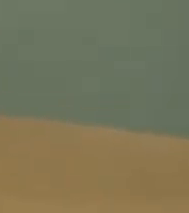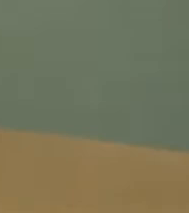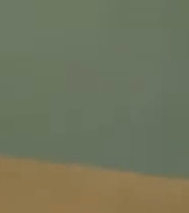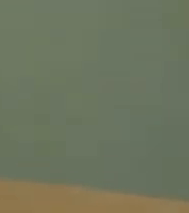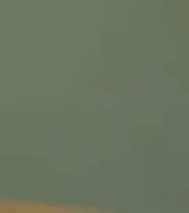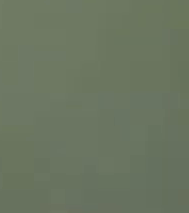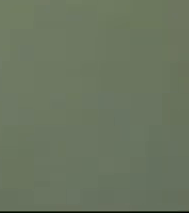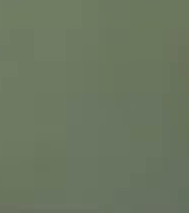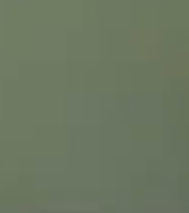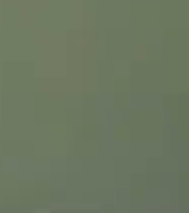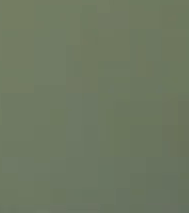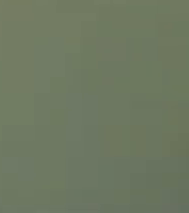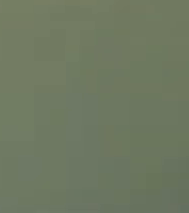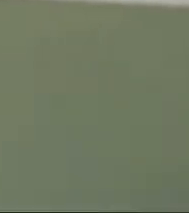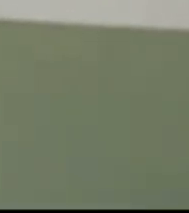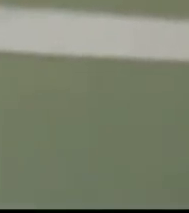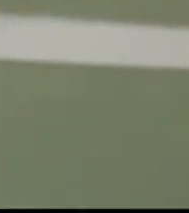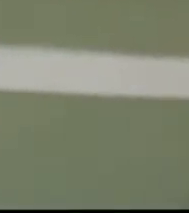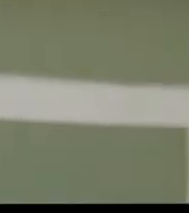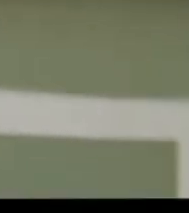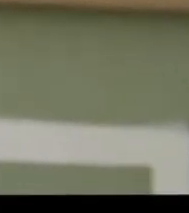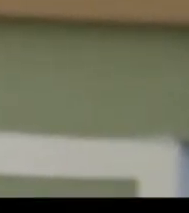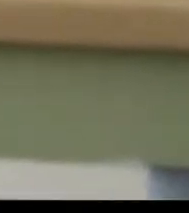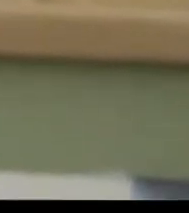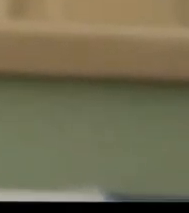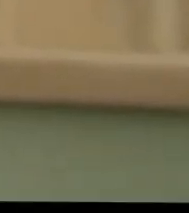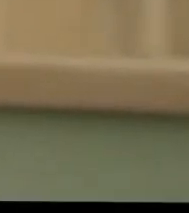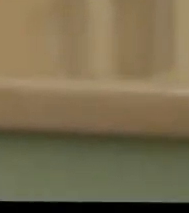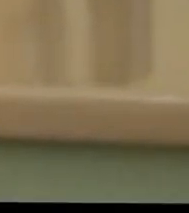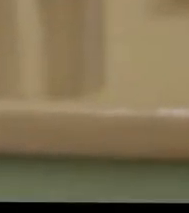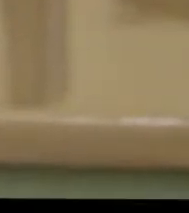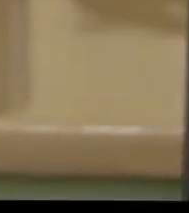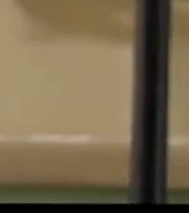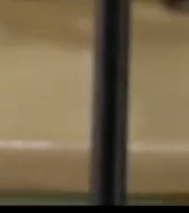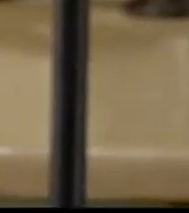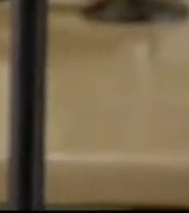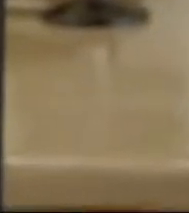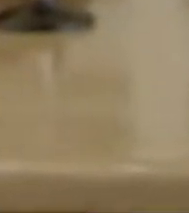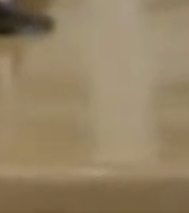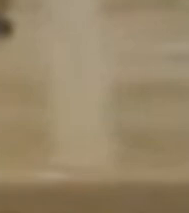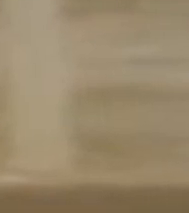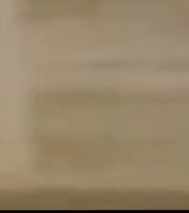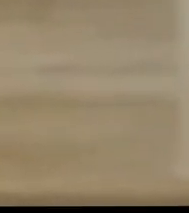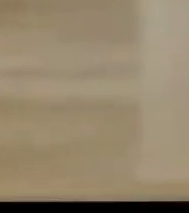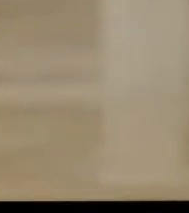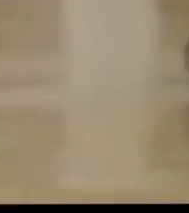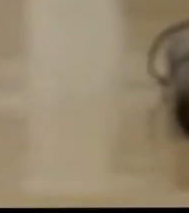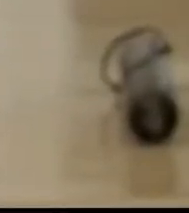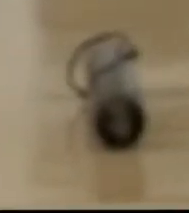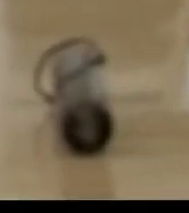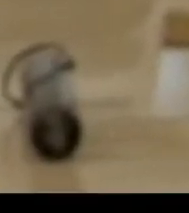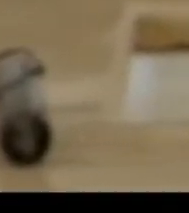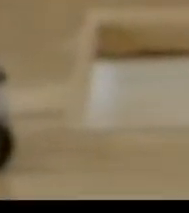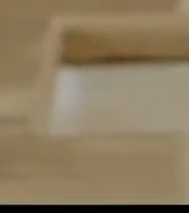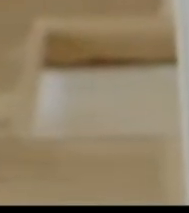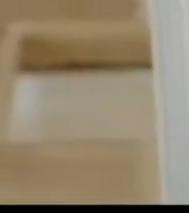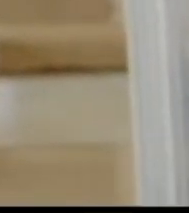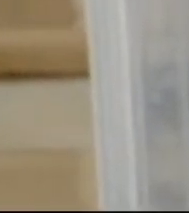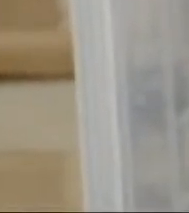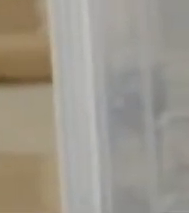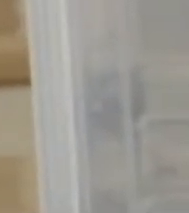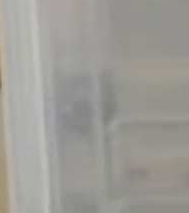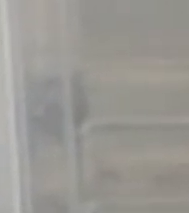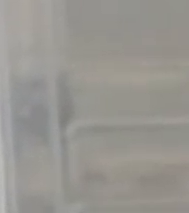Farming? Our main aim when making this project was to find a way for our farmers to be able to harvest earlier than